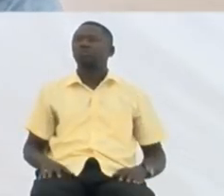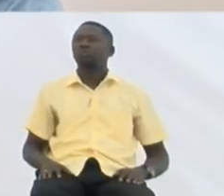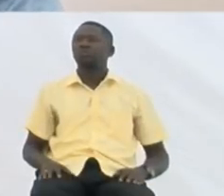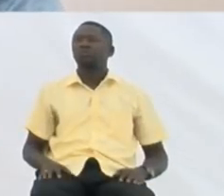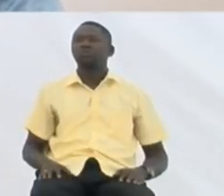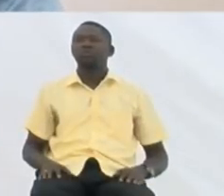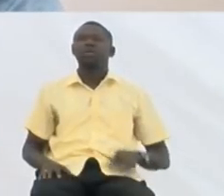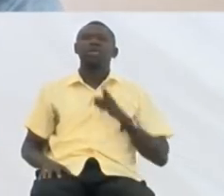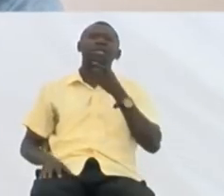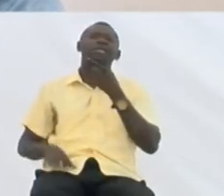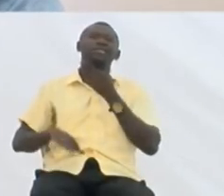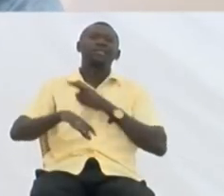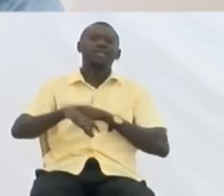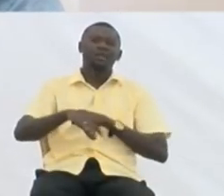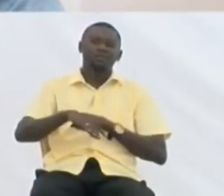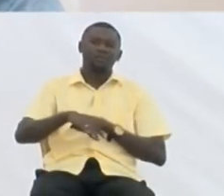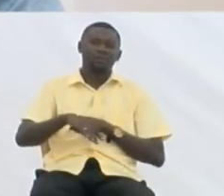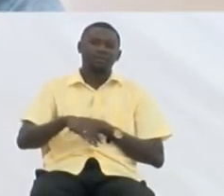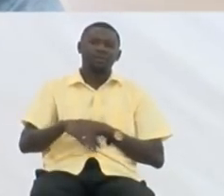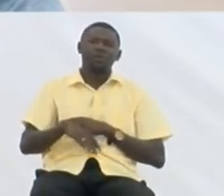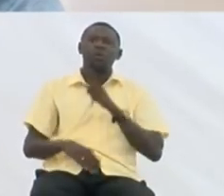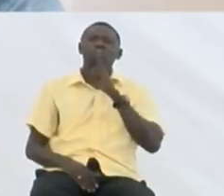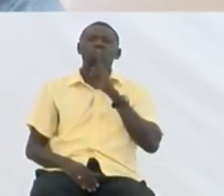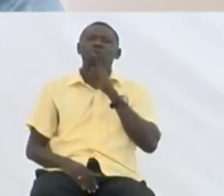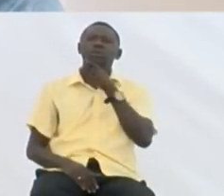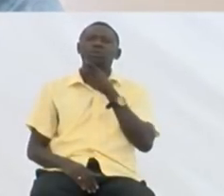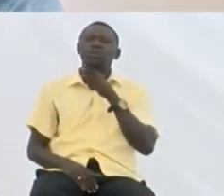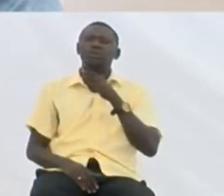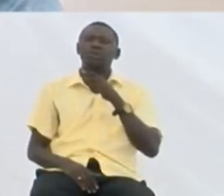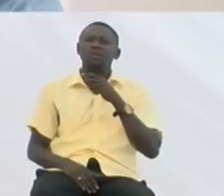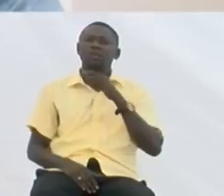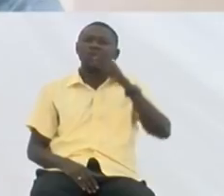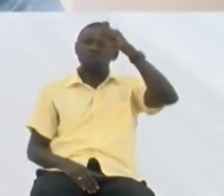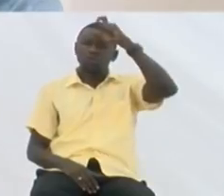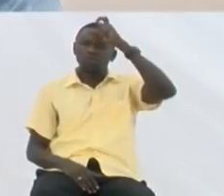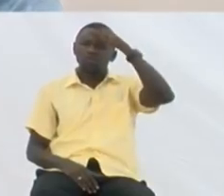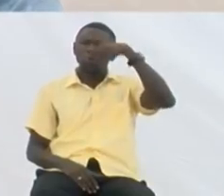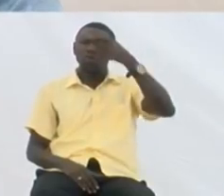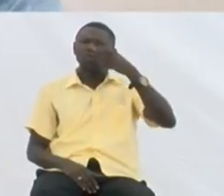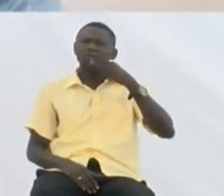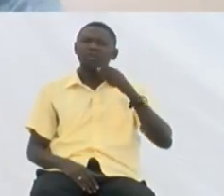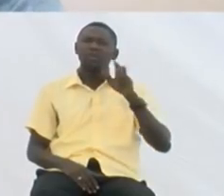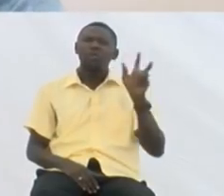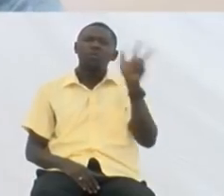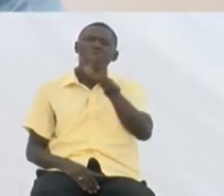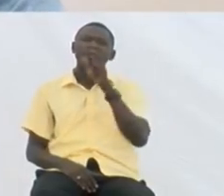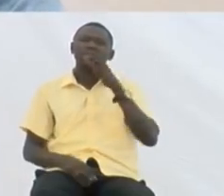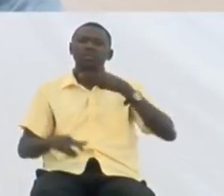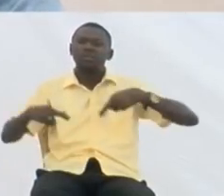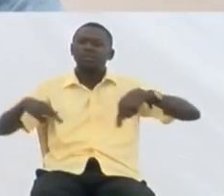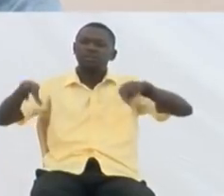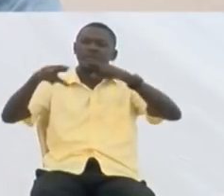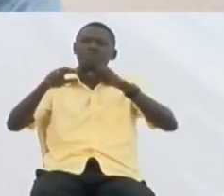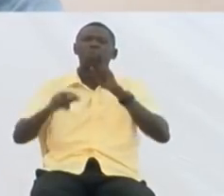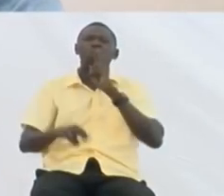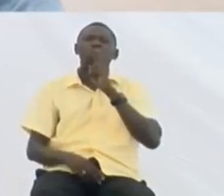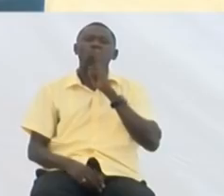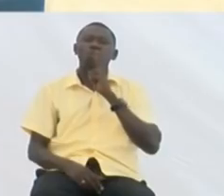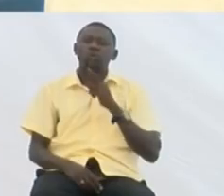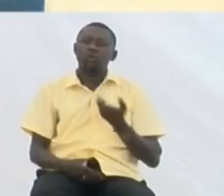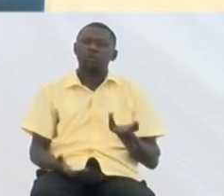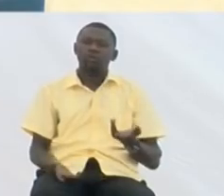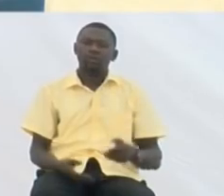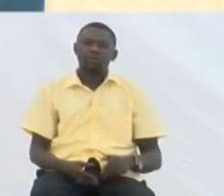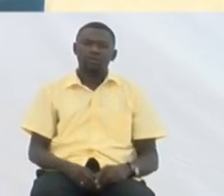At the time, who was the governor of the West Coast region? Potembo jumalem brikama tundo